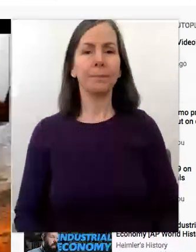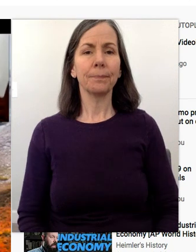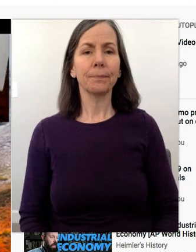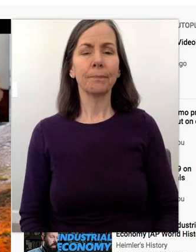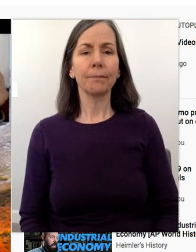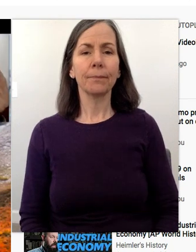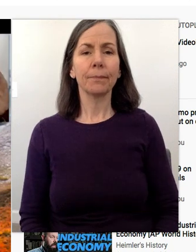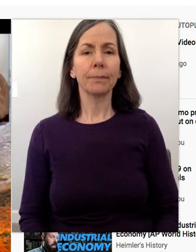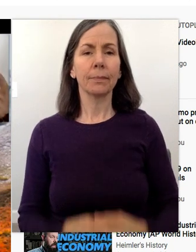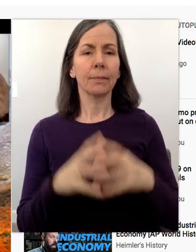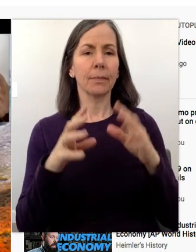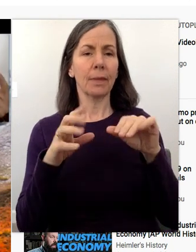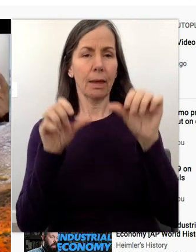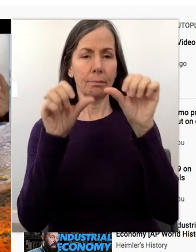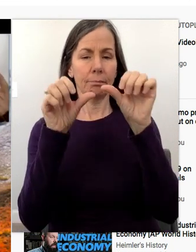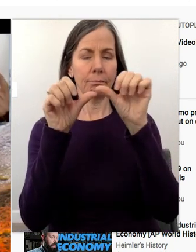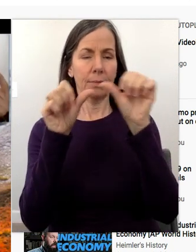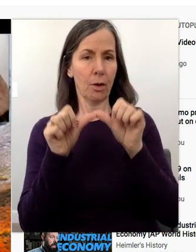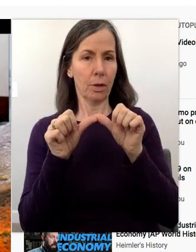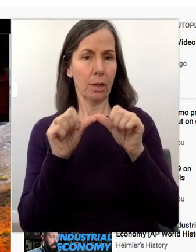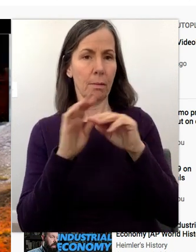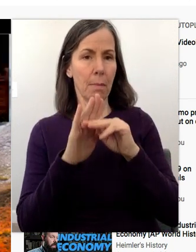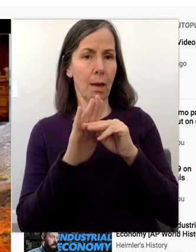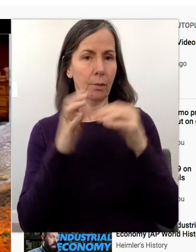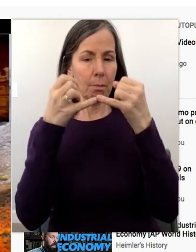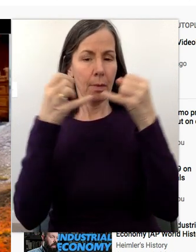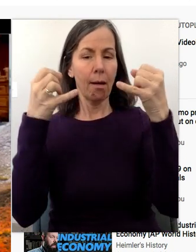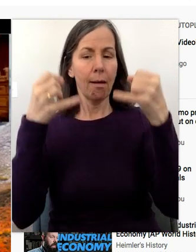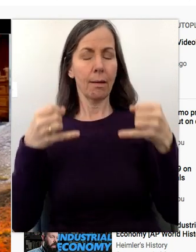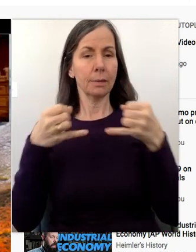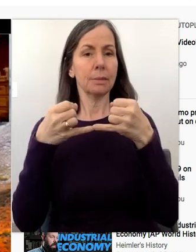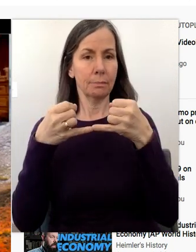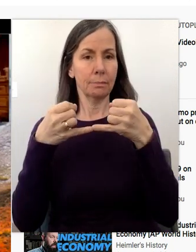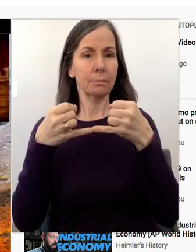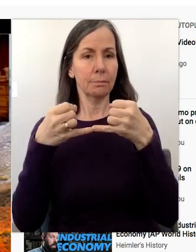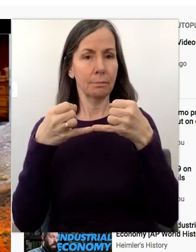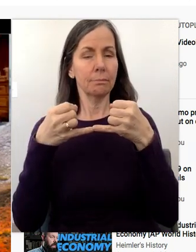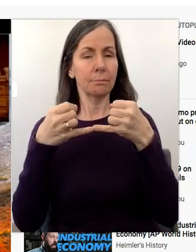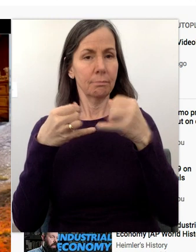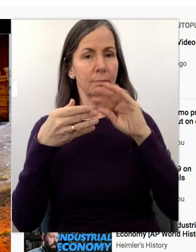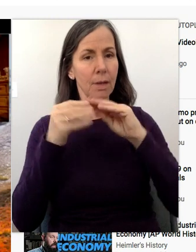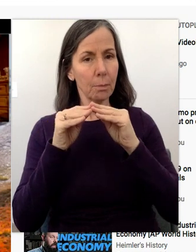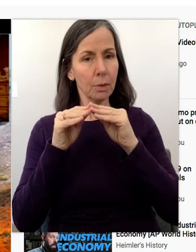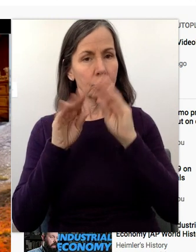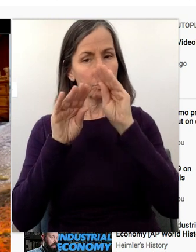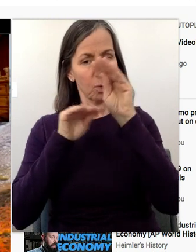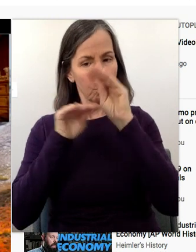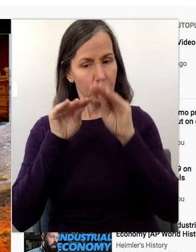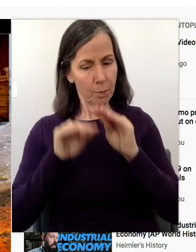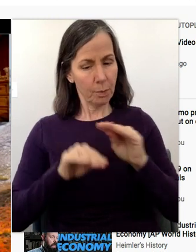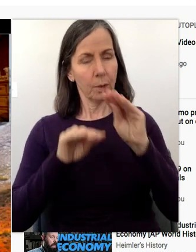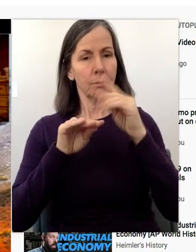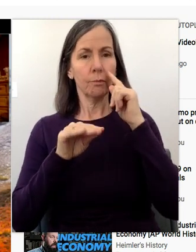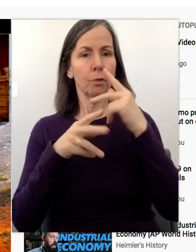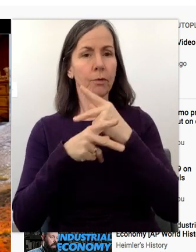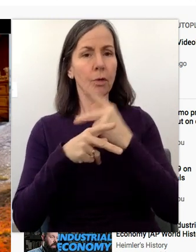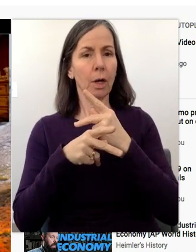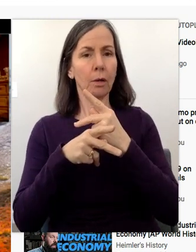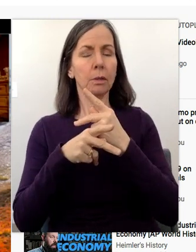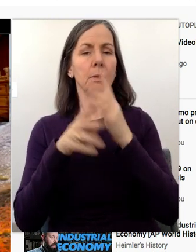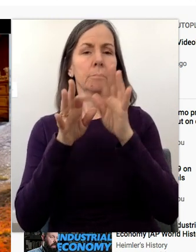the area model box like this. And we used it to help us factor expressions that